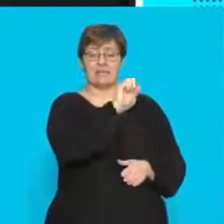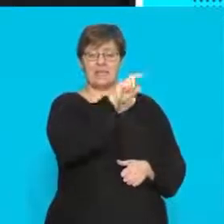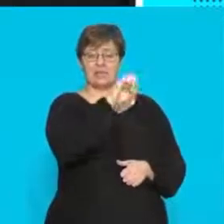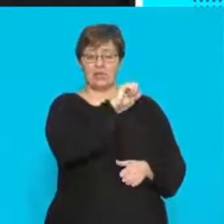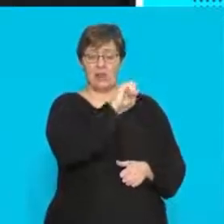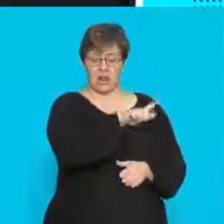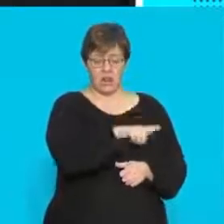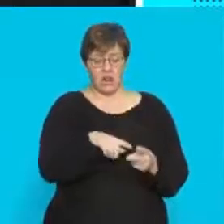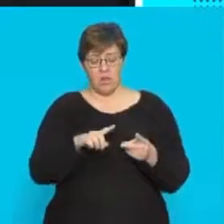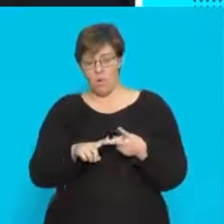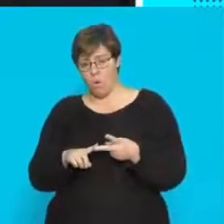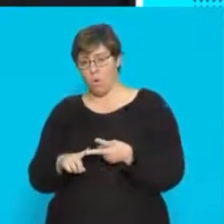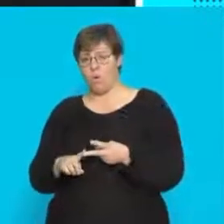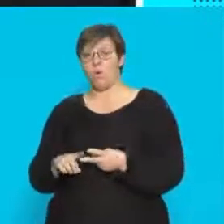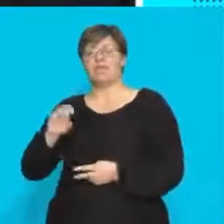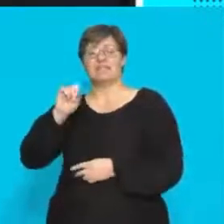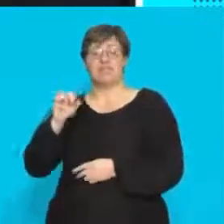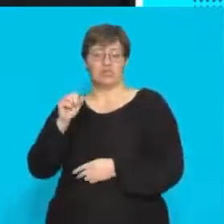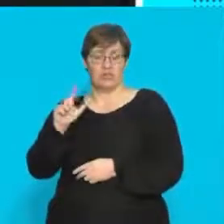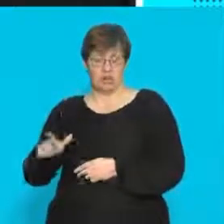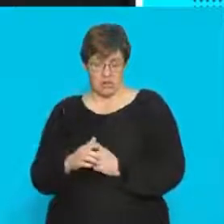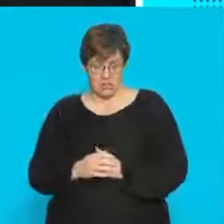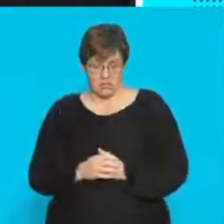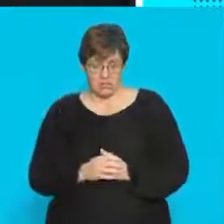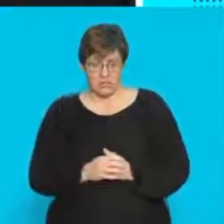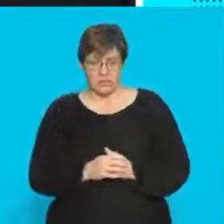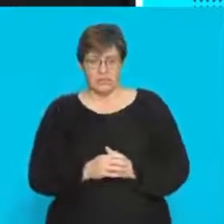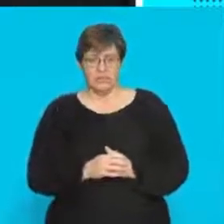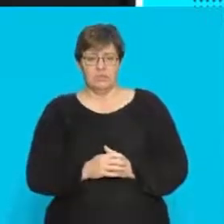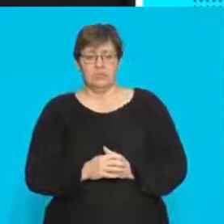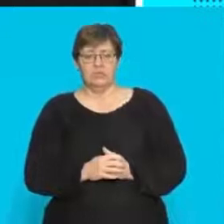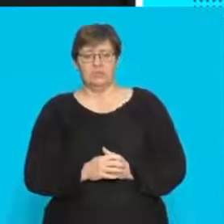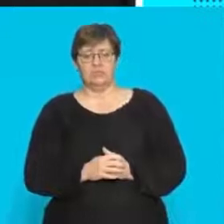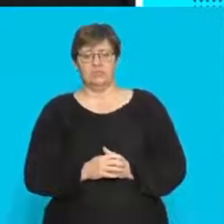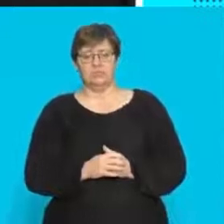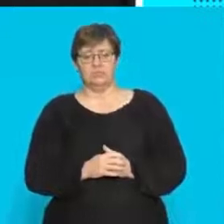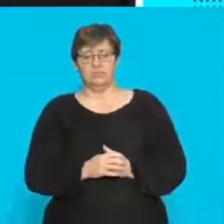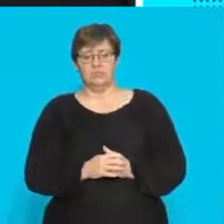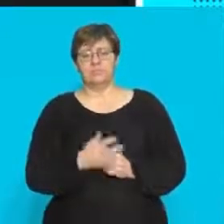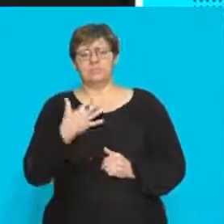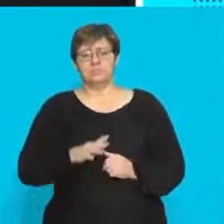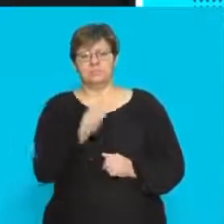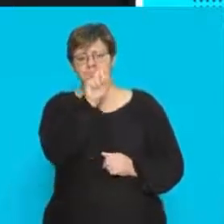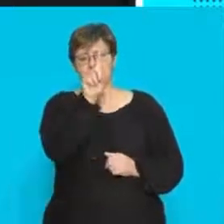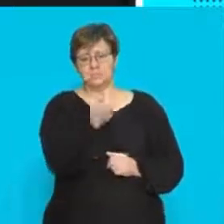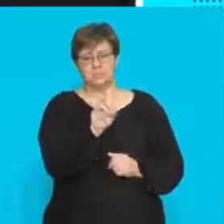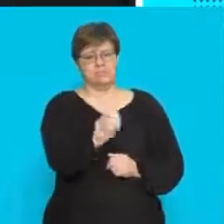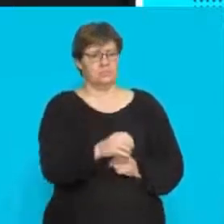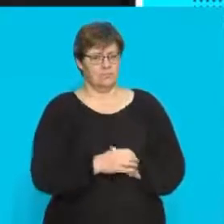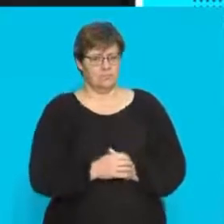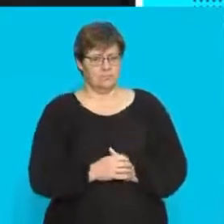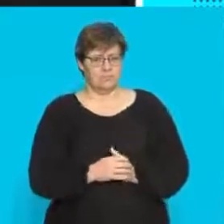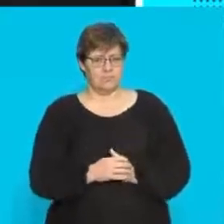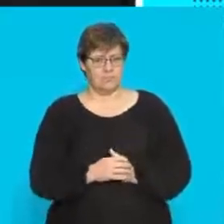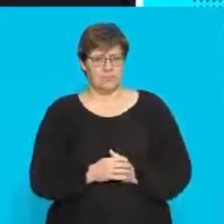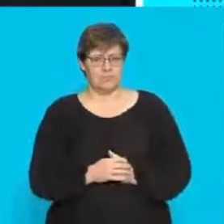either asexual reproduction or by means of sexual reproduction. Now, I want to pose this question